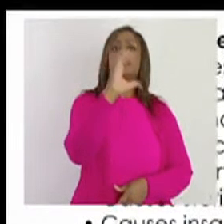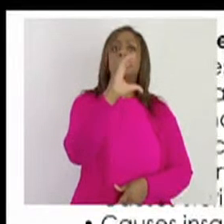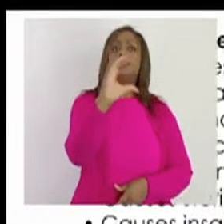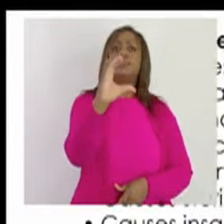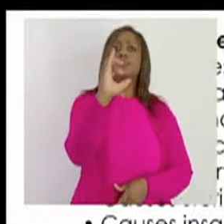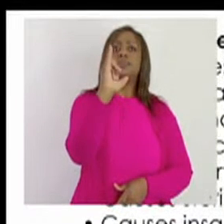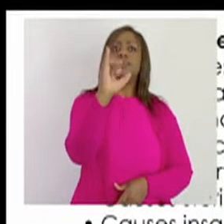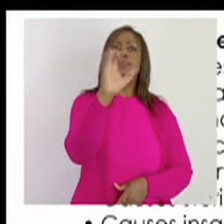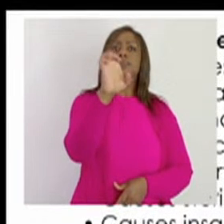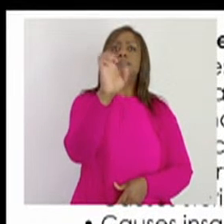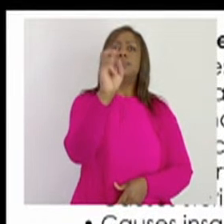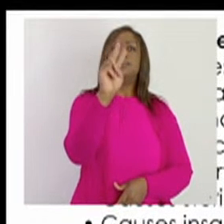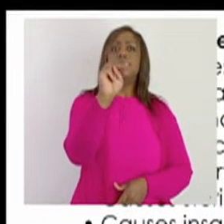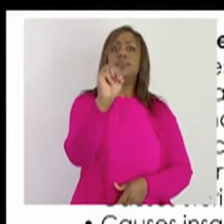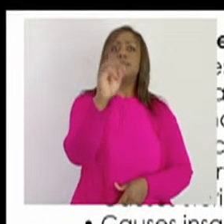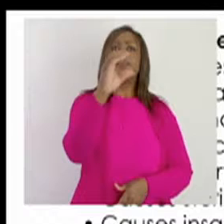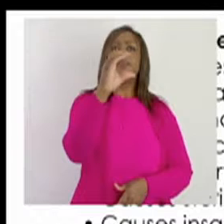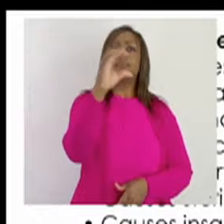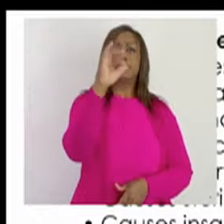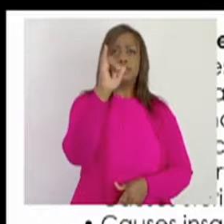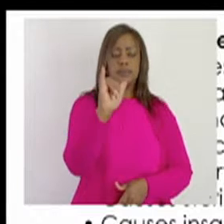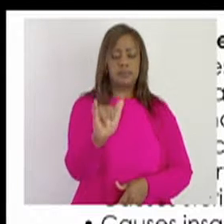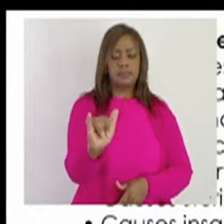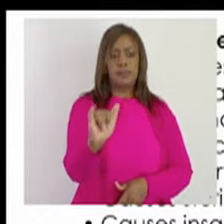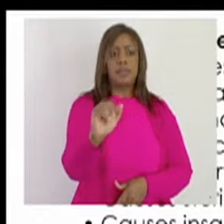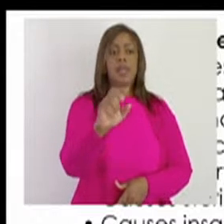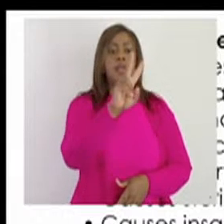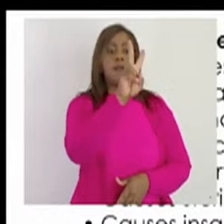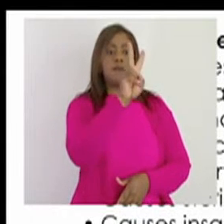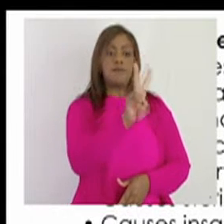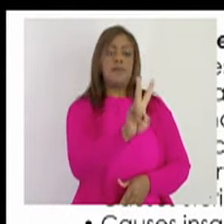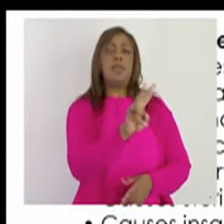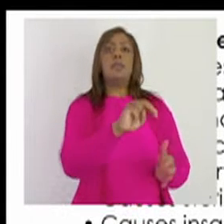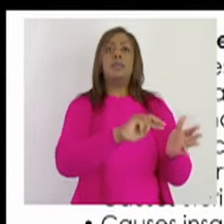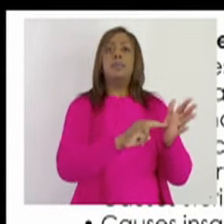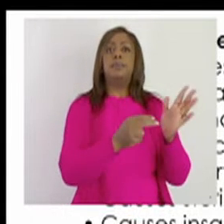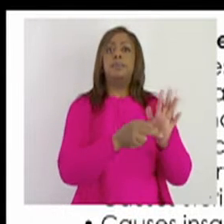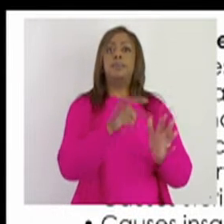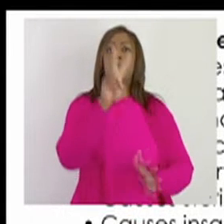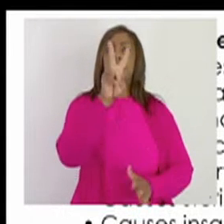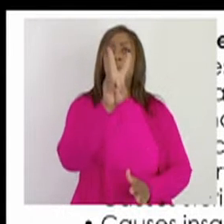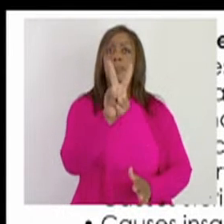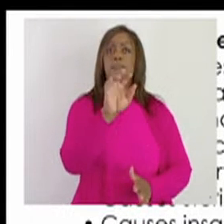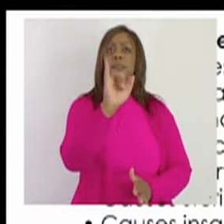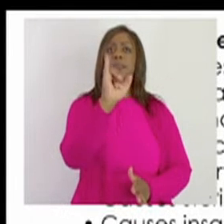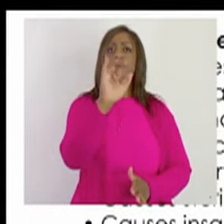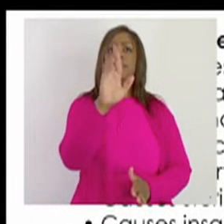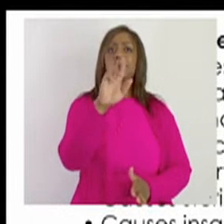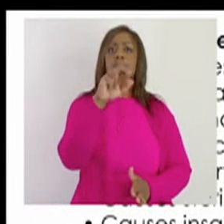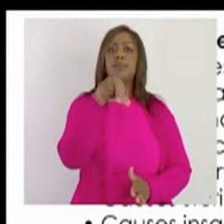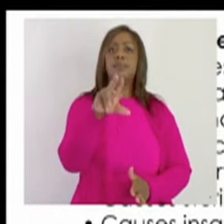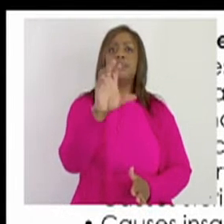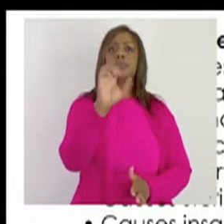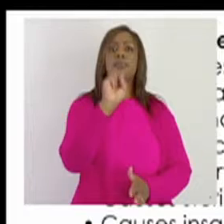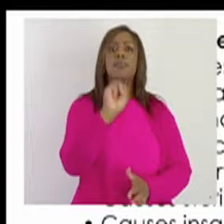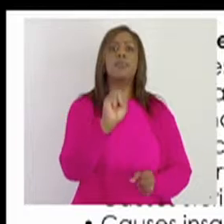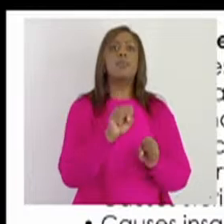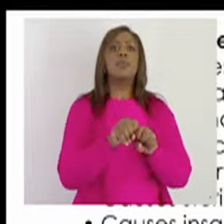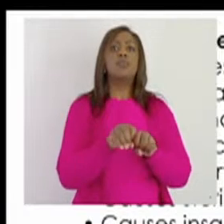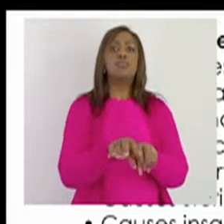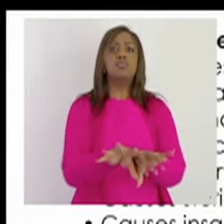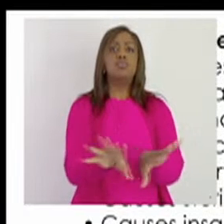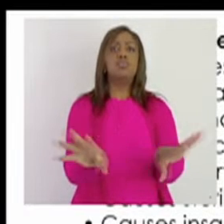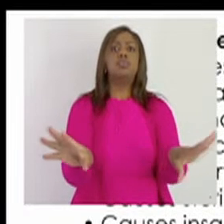Okay, then the next thing that we need to look at, it says that as a learner in grade 7, you must be able to explain